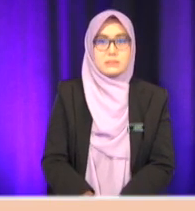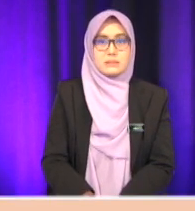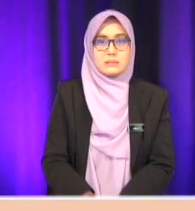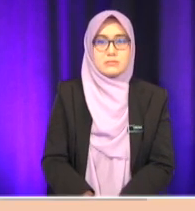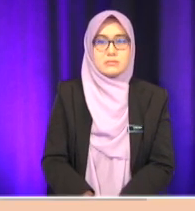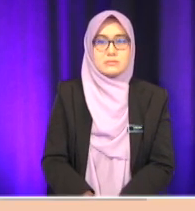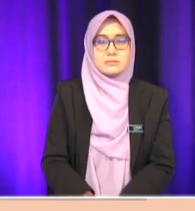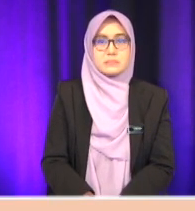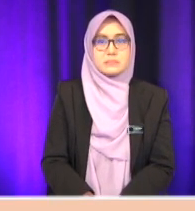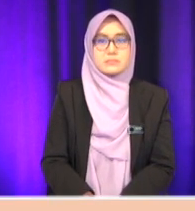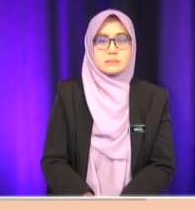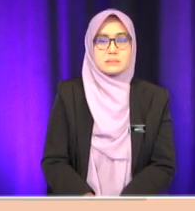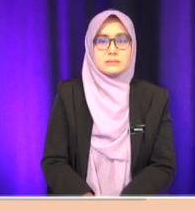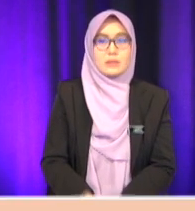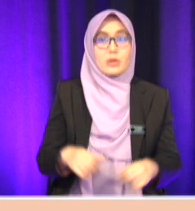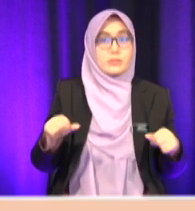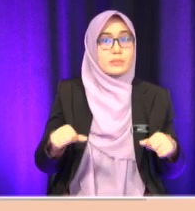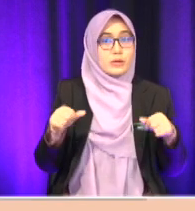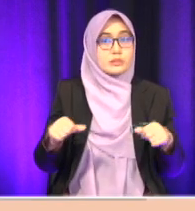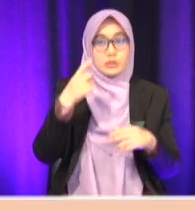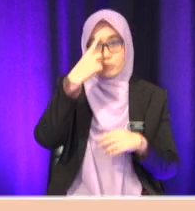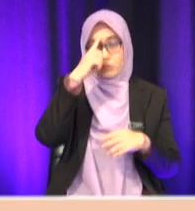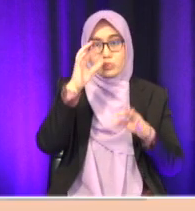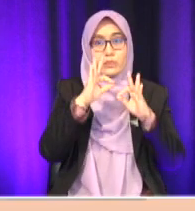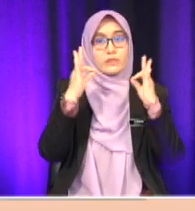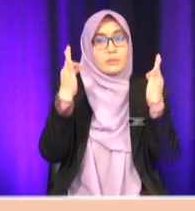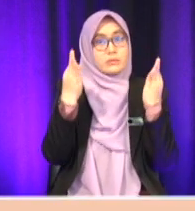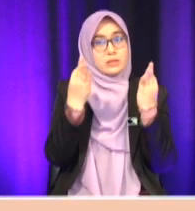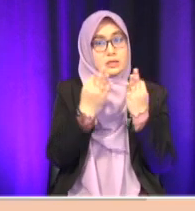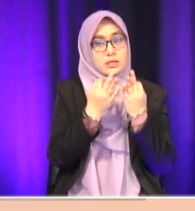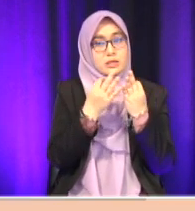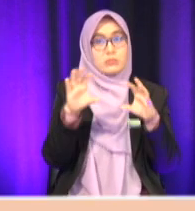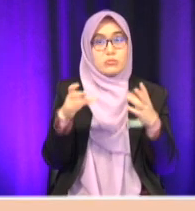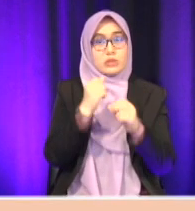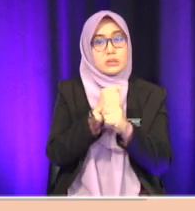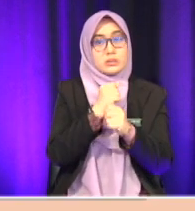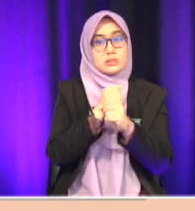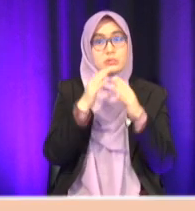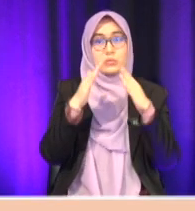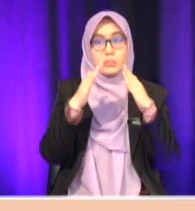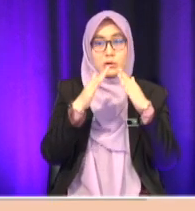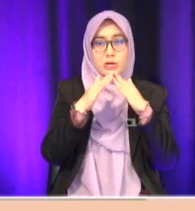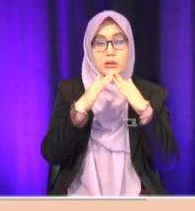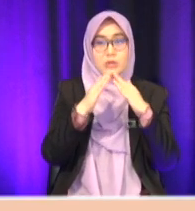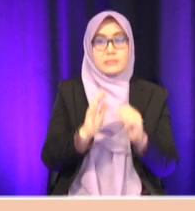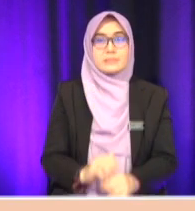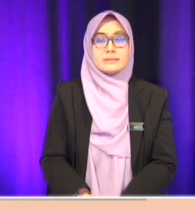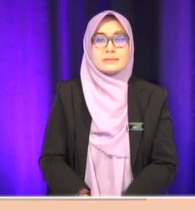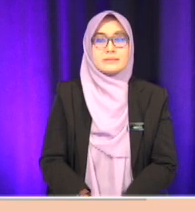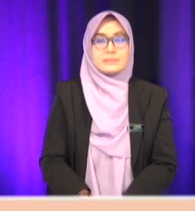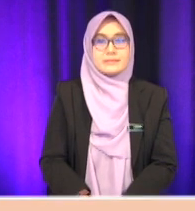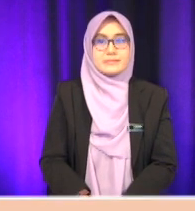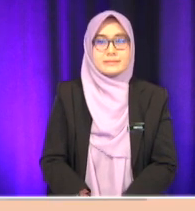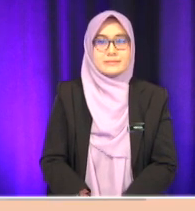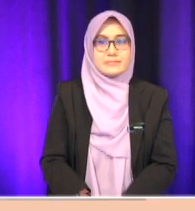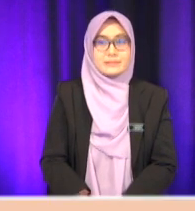cooking for the family, doing house chores for the family. So, talking about the